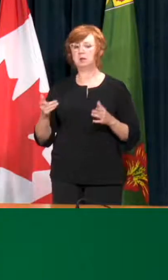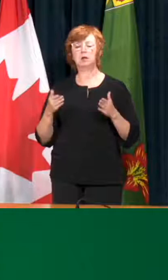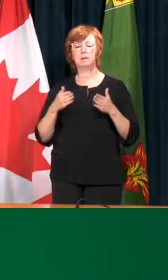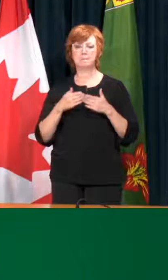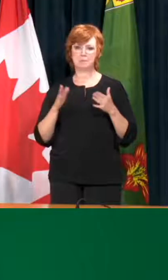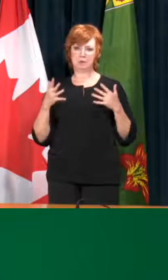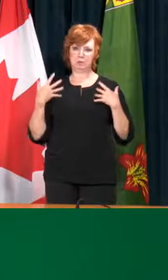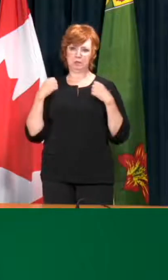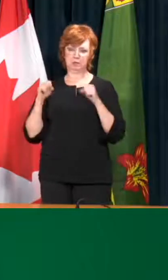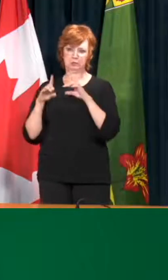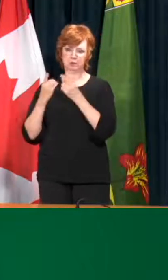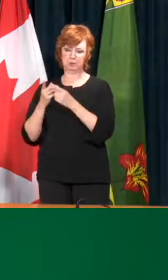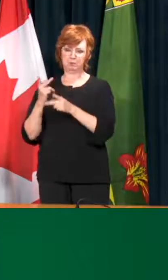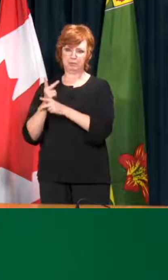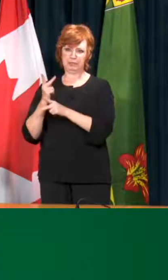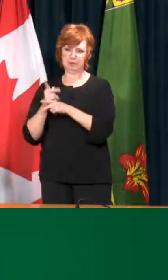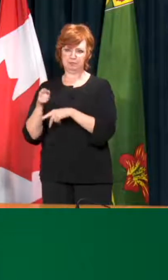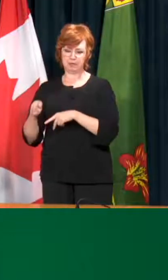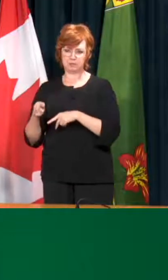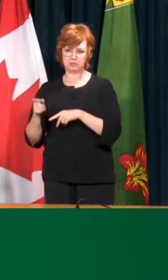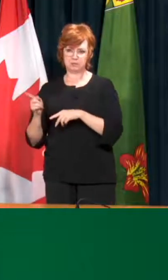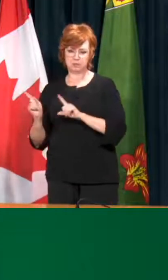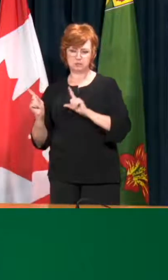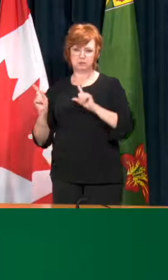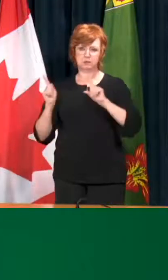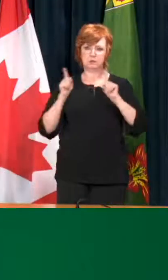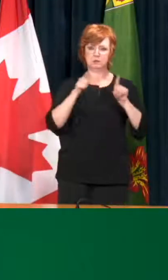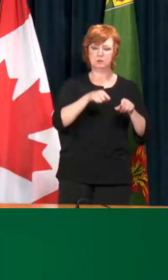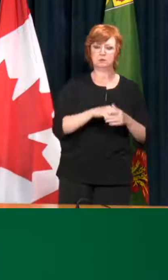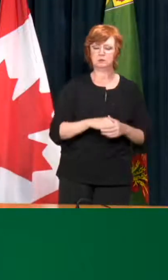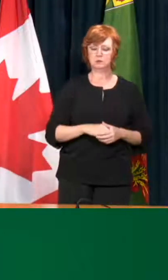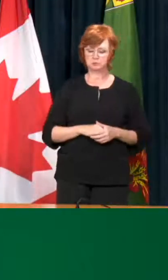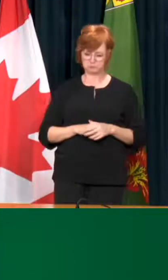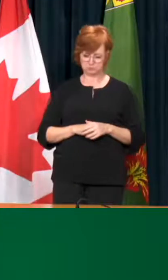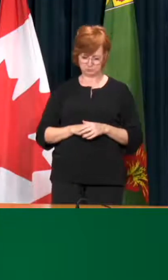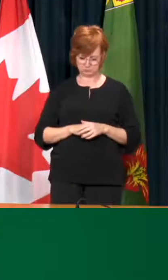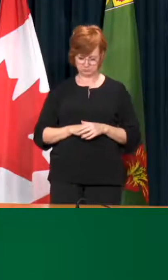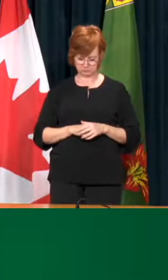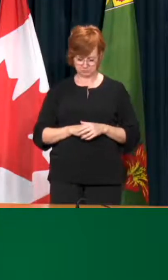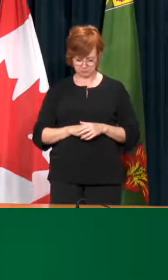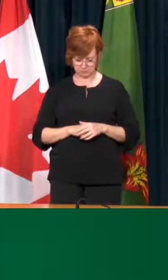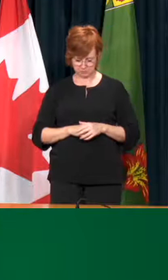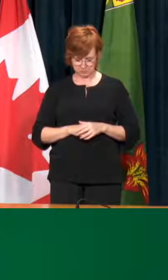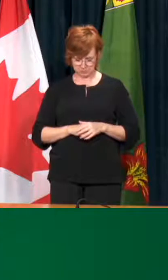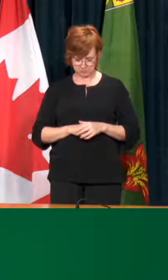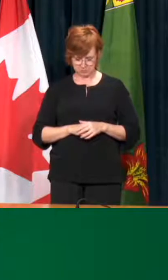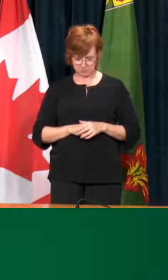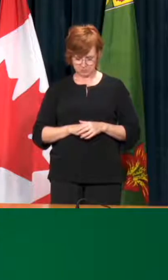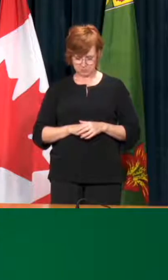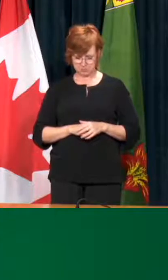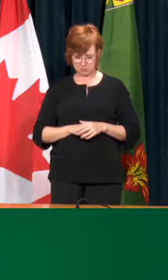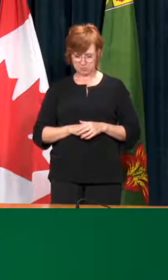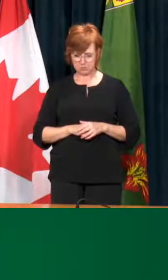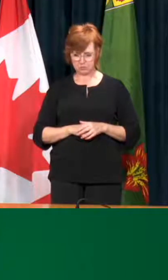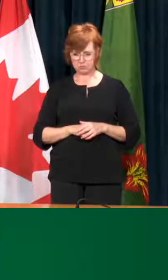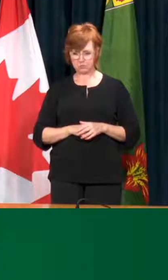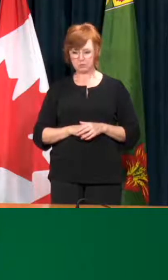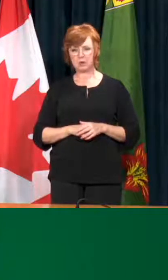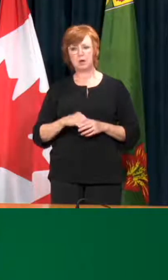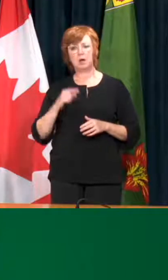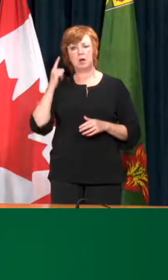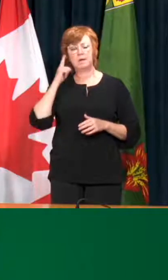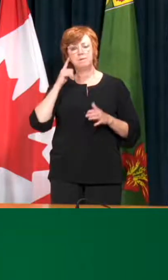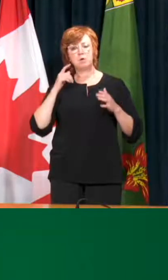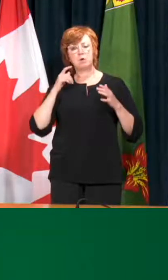is involved with the businesses whenever there's a case associated with a business which may be closed to the public or open to the public, and it